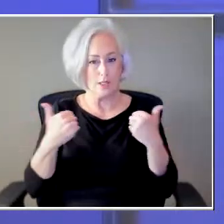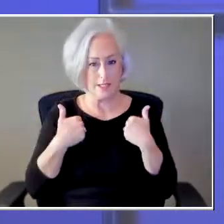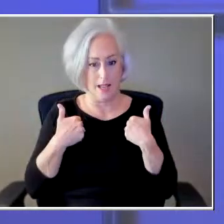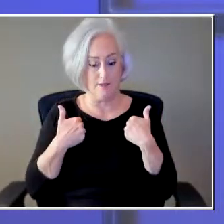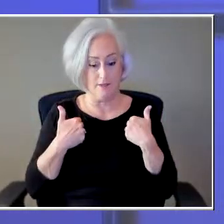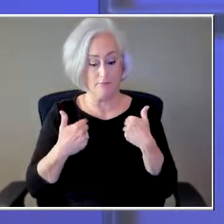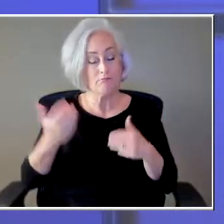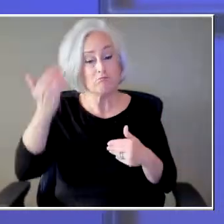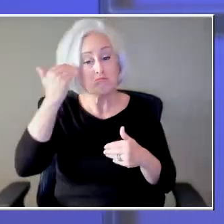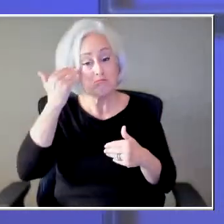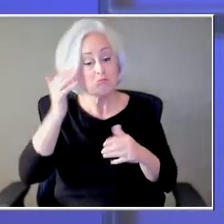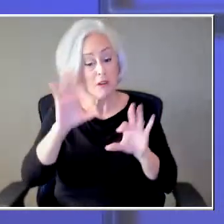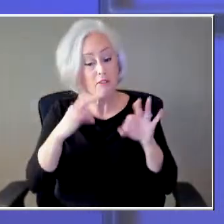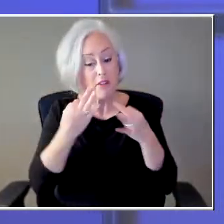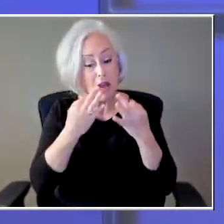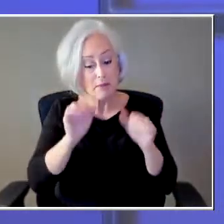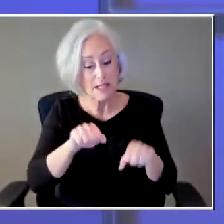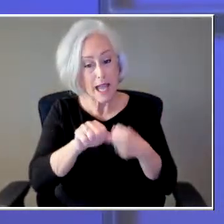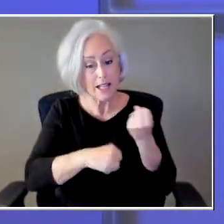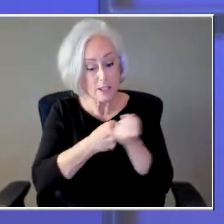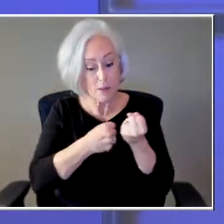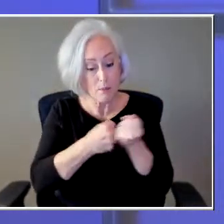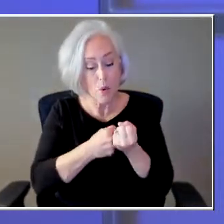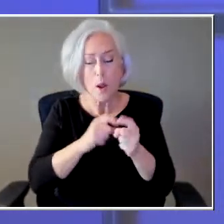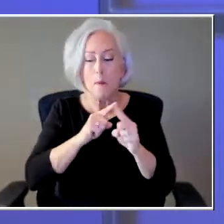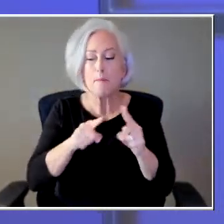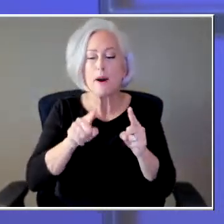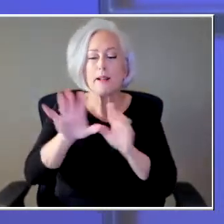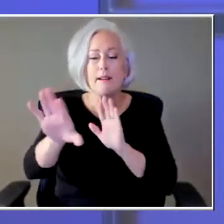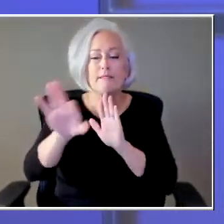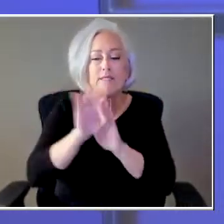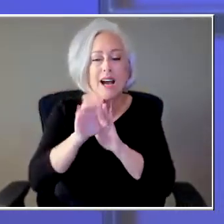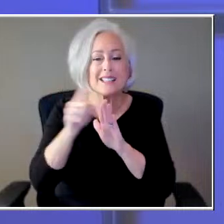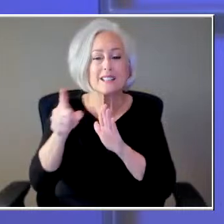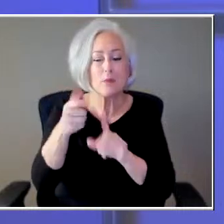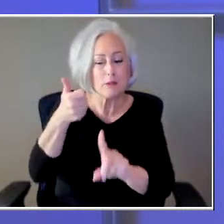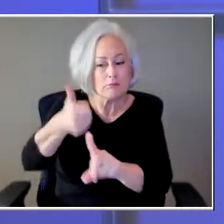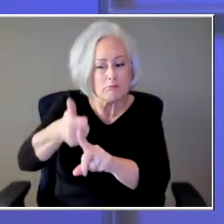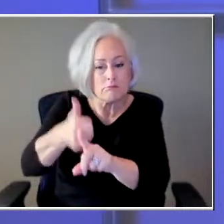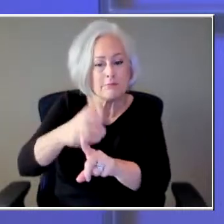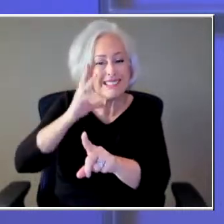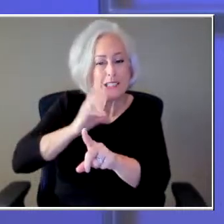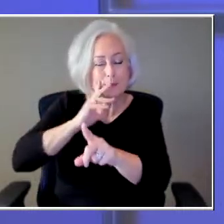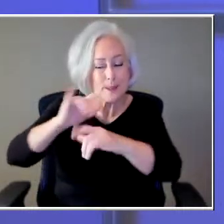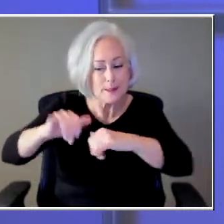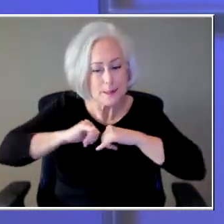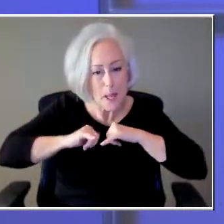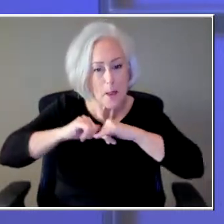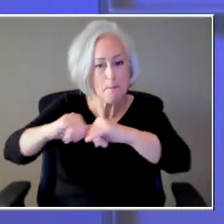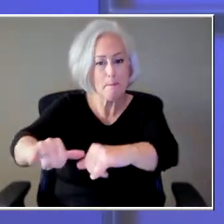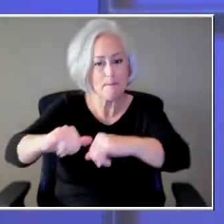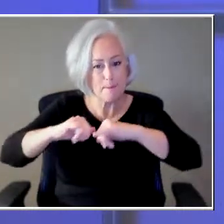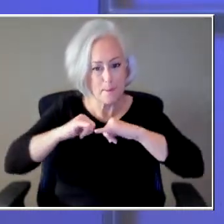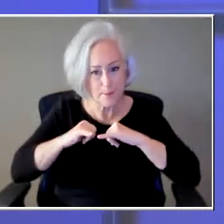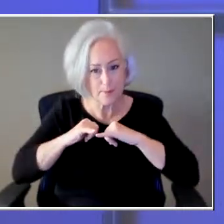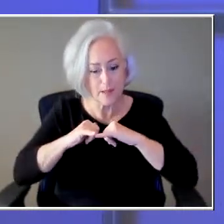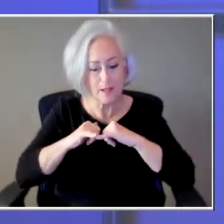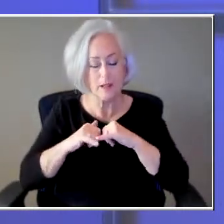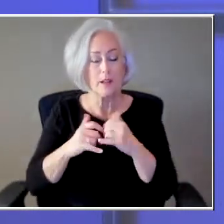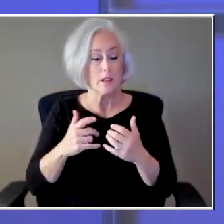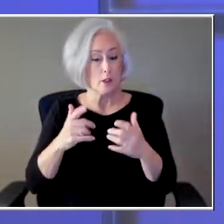who actually has been through something similar. And that's where Turning Point can come in, is matching you to either programs or